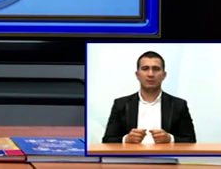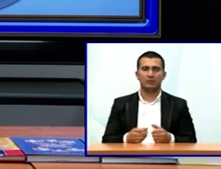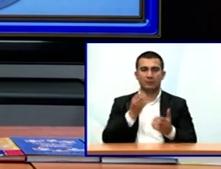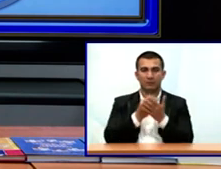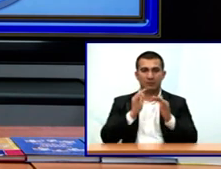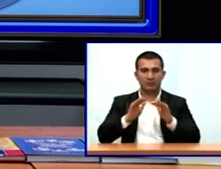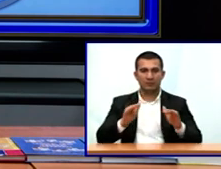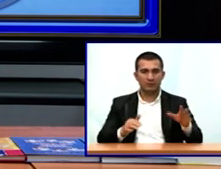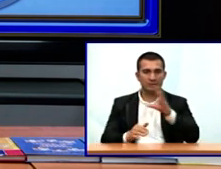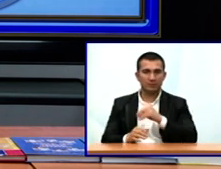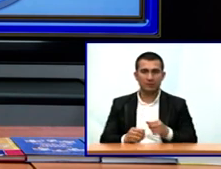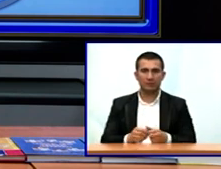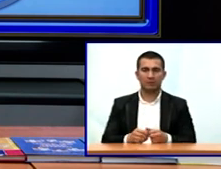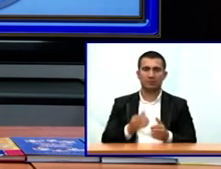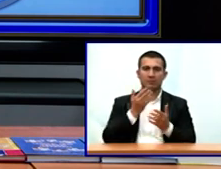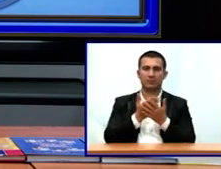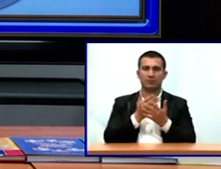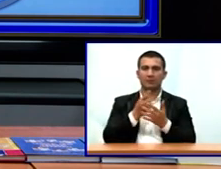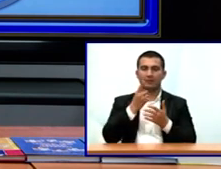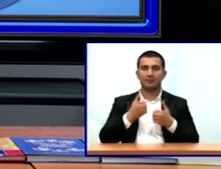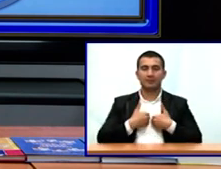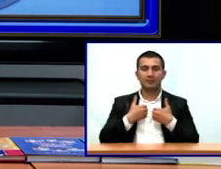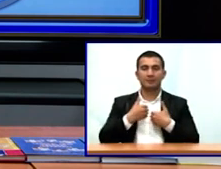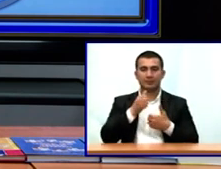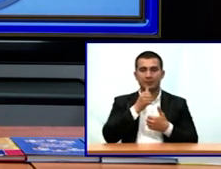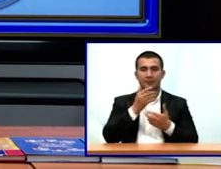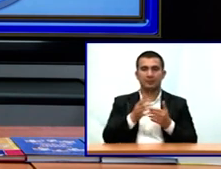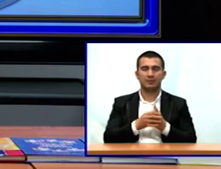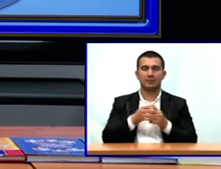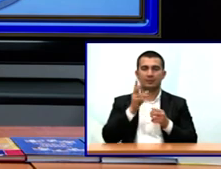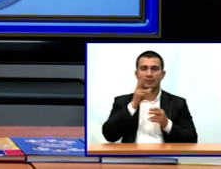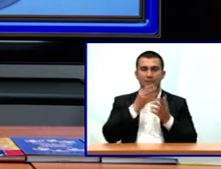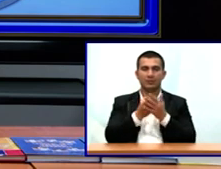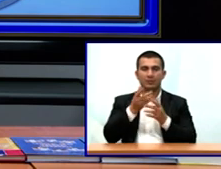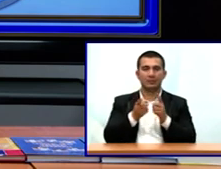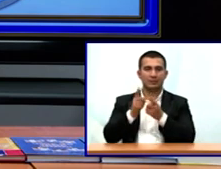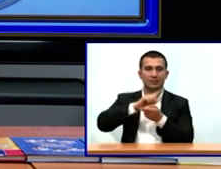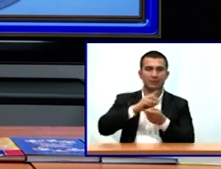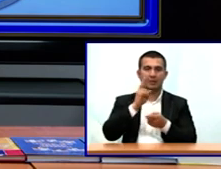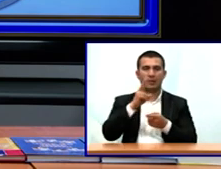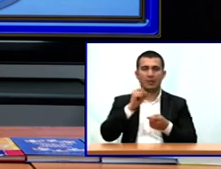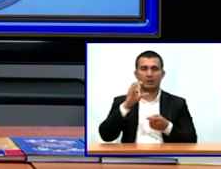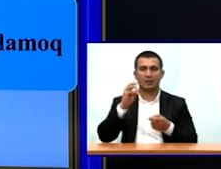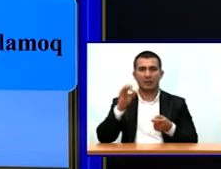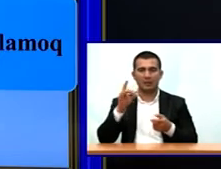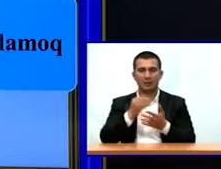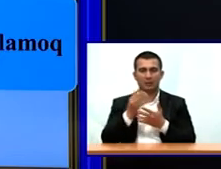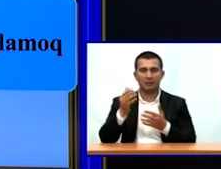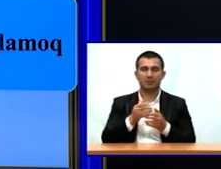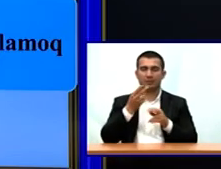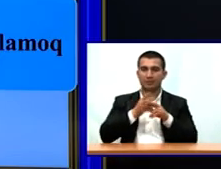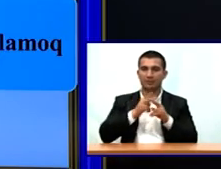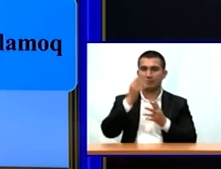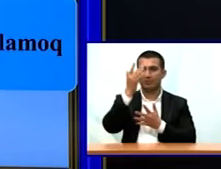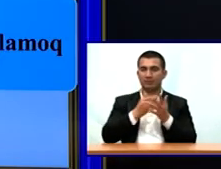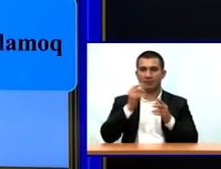Aziz o'quvchilar, endi bitta mashqimizni bajaramiz. Bu teskari klaster deb nomlanadi. Qarang, quyida berilgan